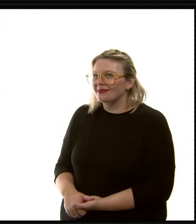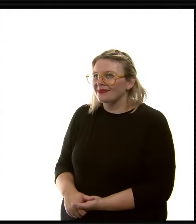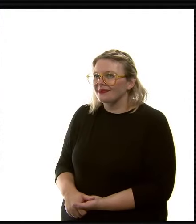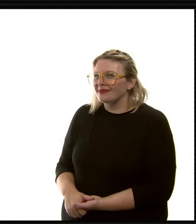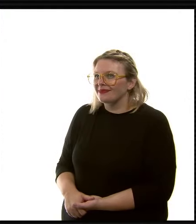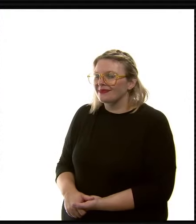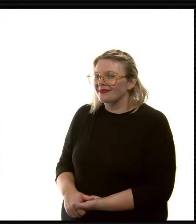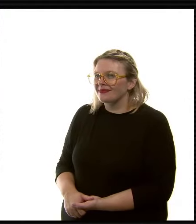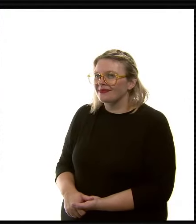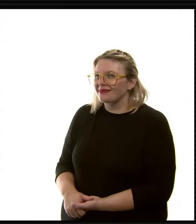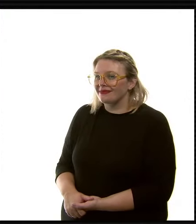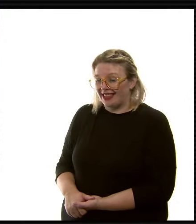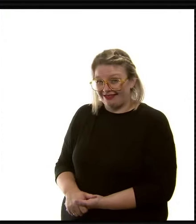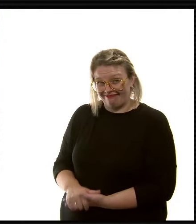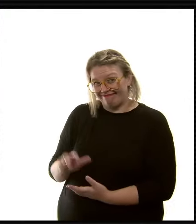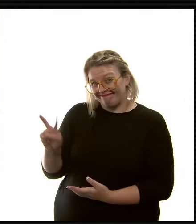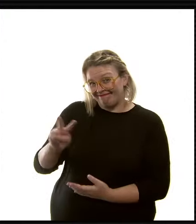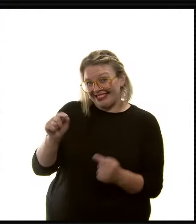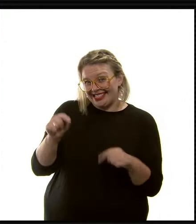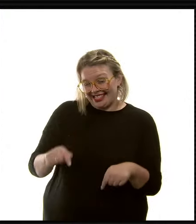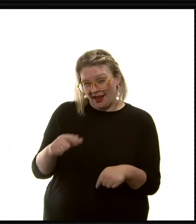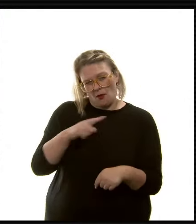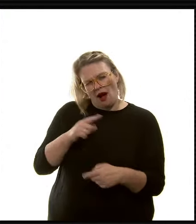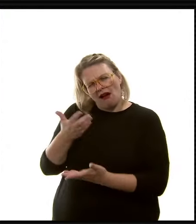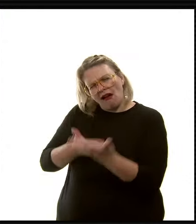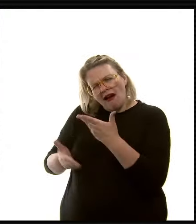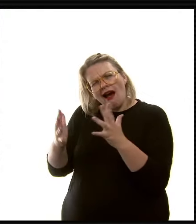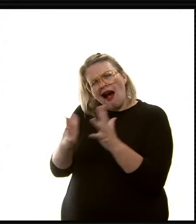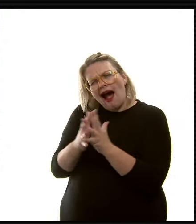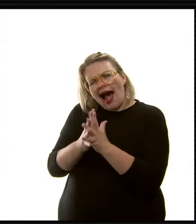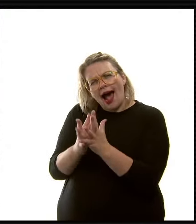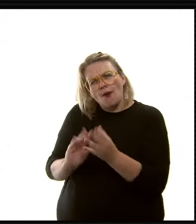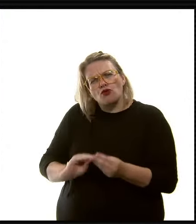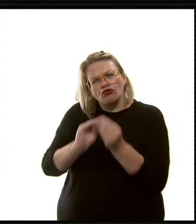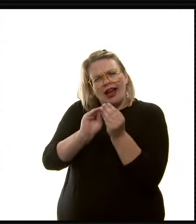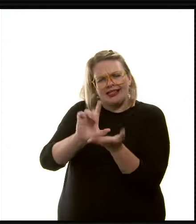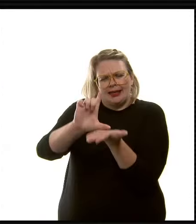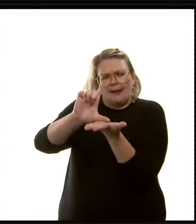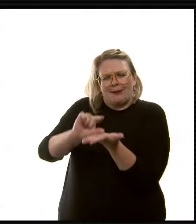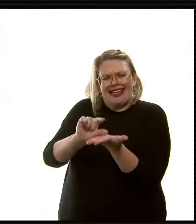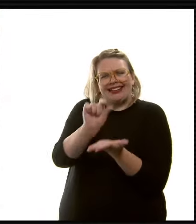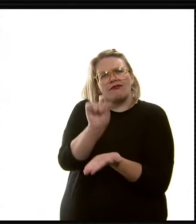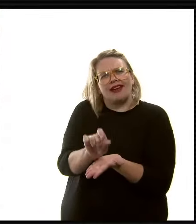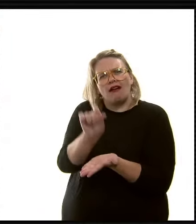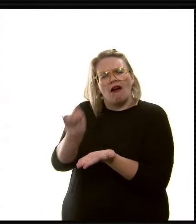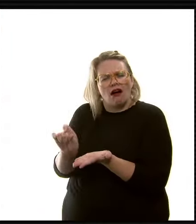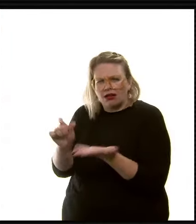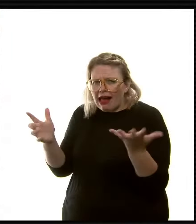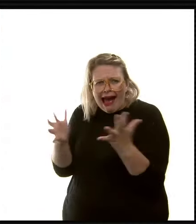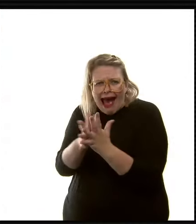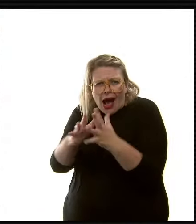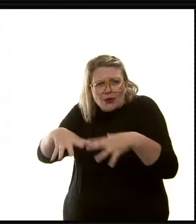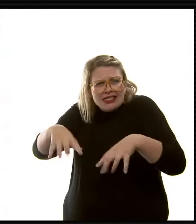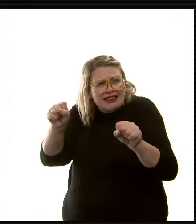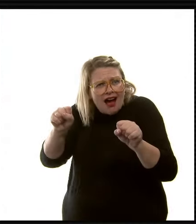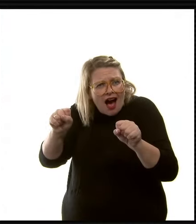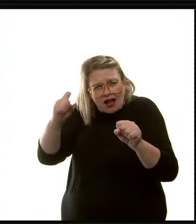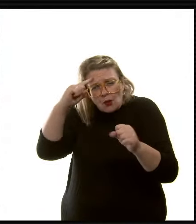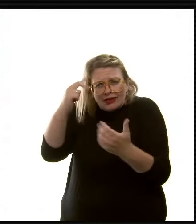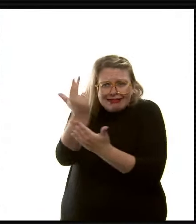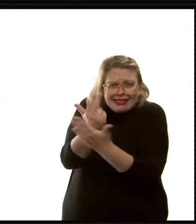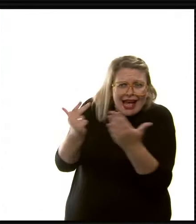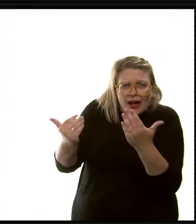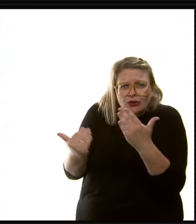Now, we have you both here to walk us through the creation of the minifig. Where do you even begin when you start a design? There are so